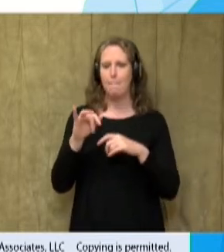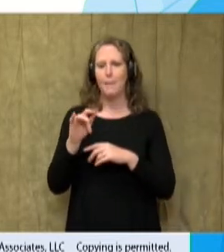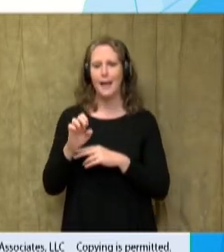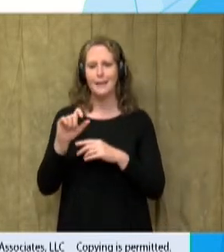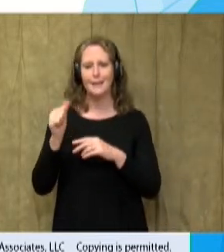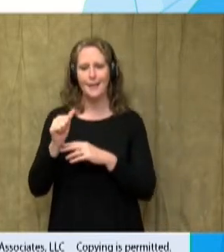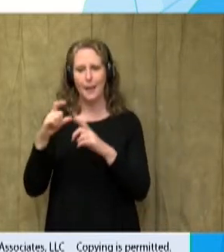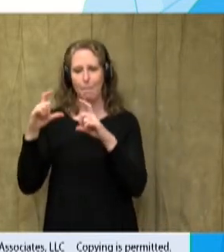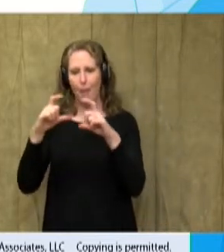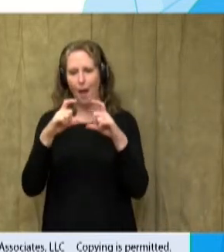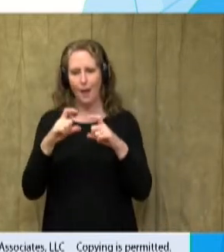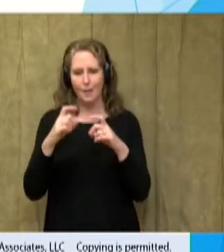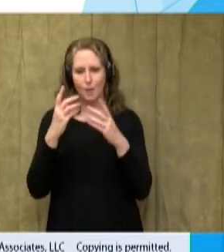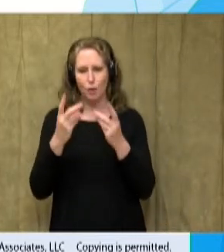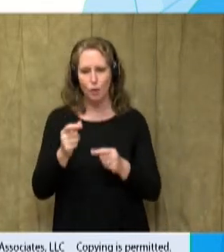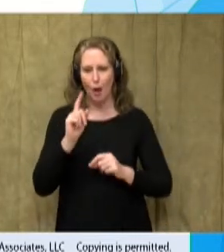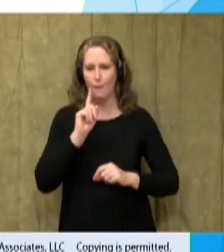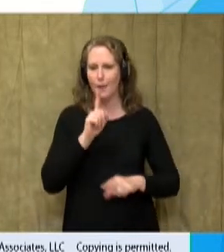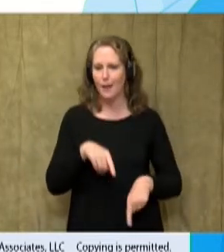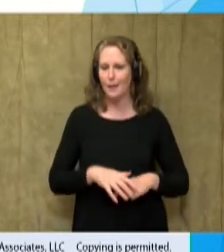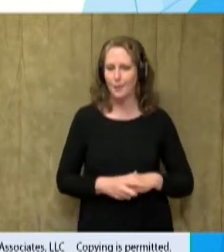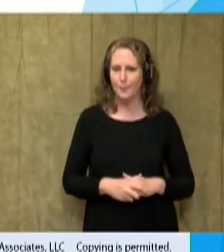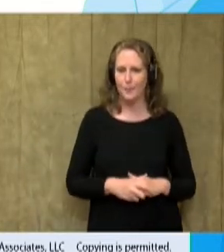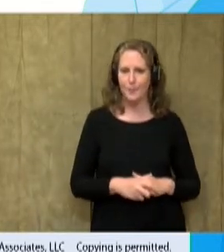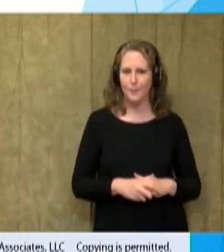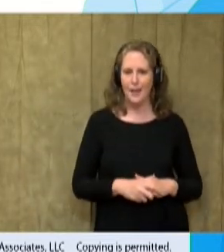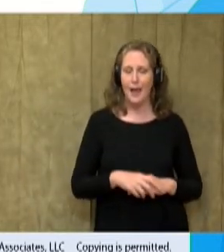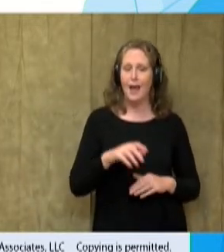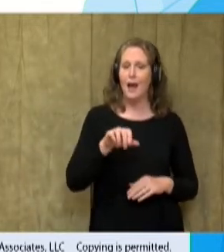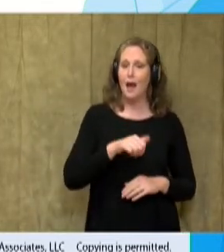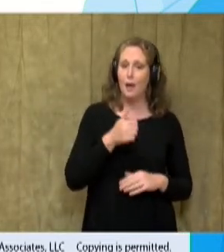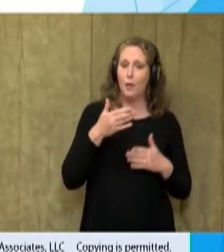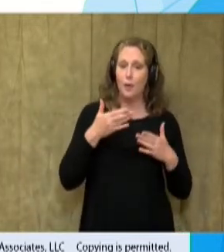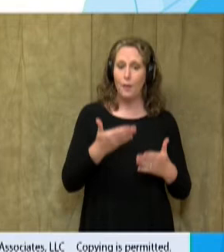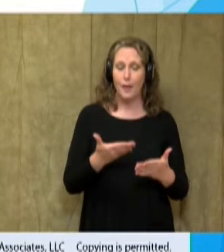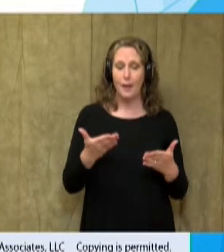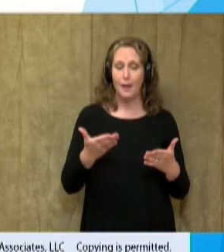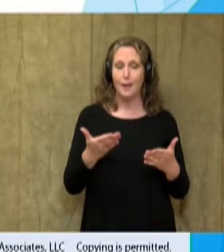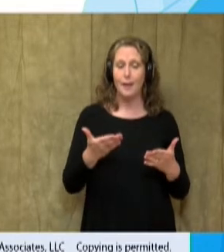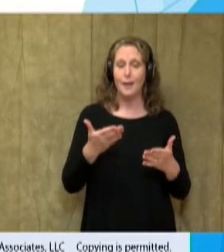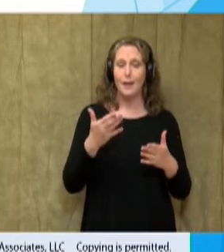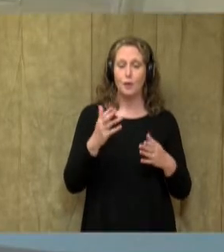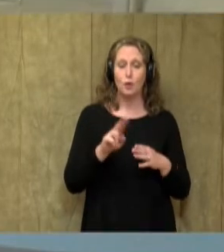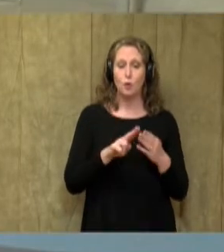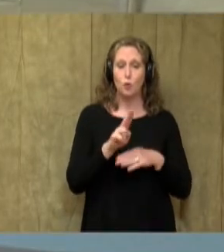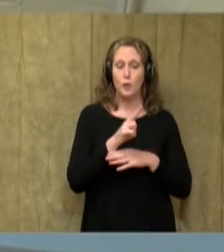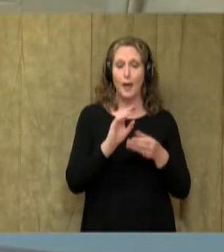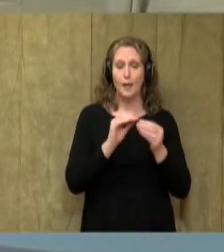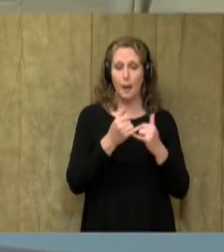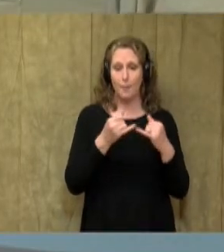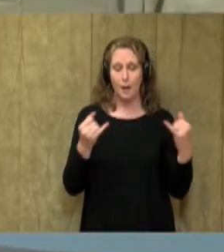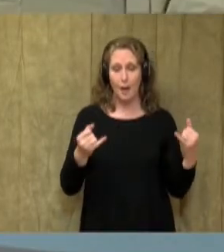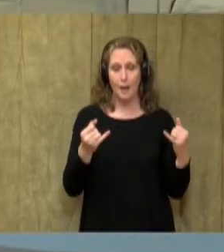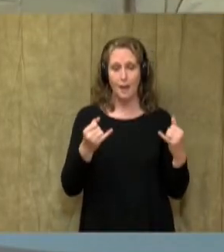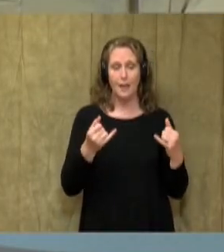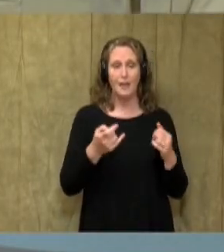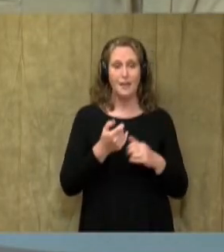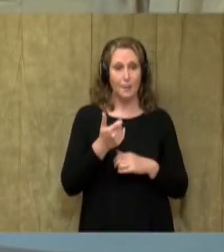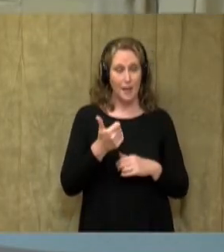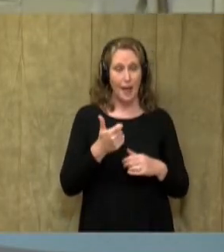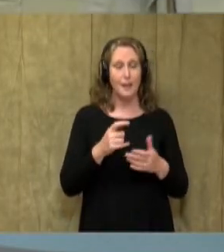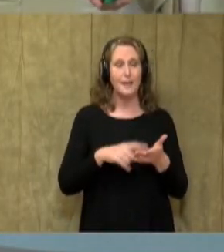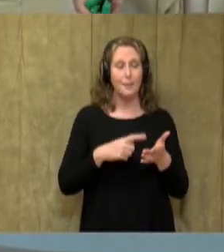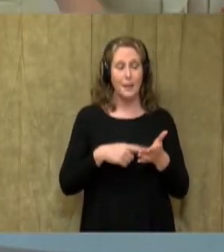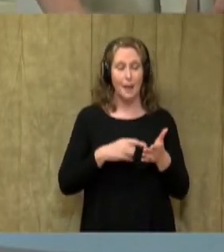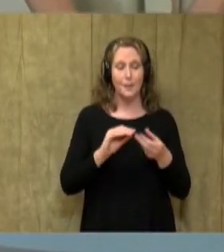All right, another way would be to use an open number line. Now, Number lines sometimes can be kind of tricky and confusing, but